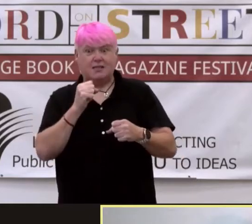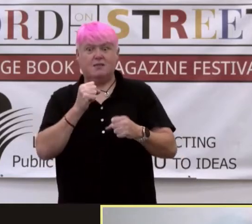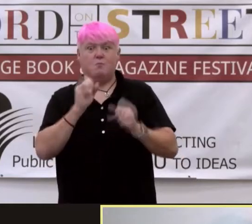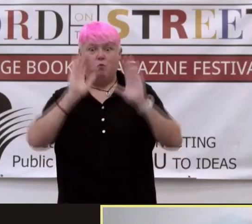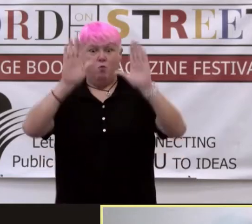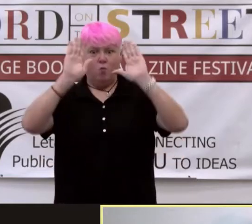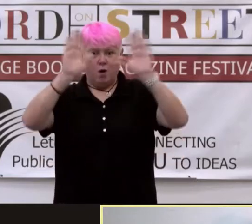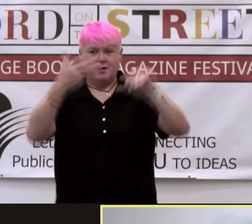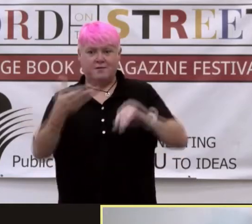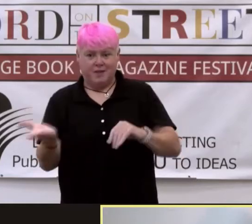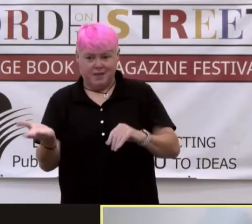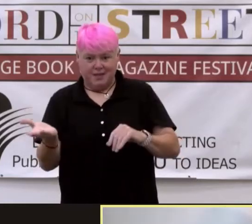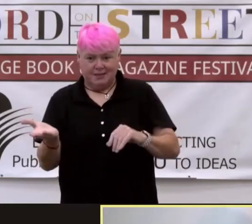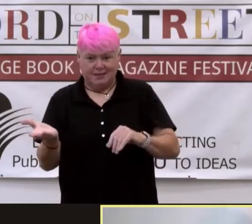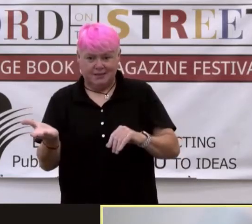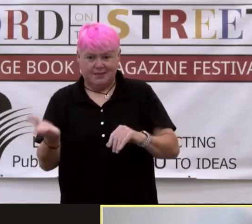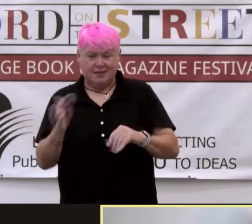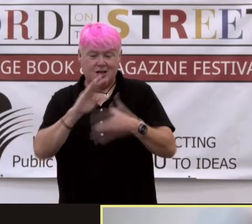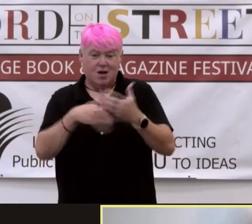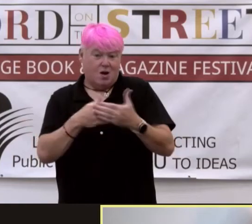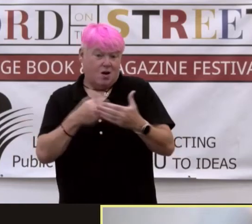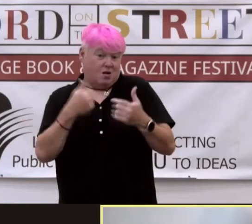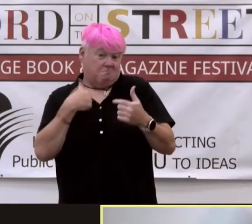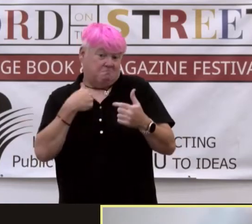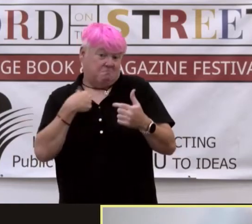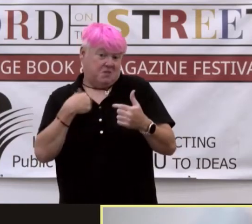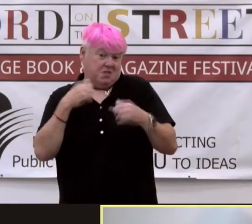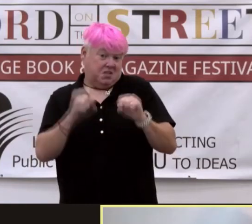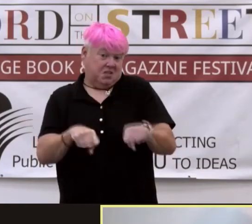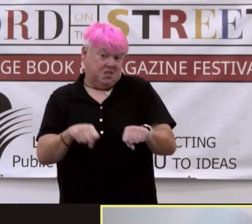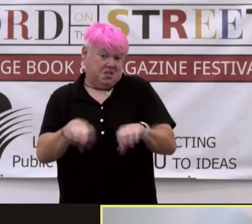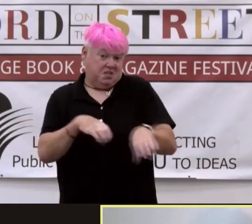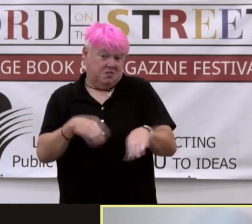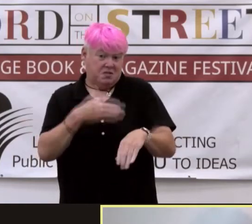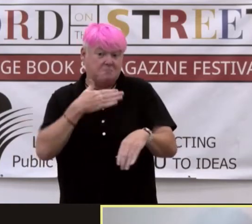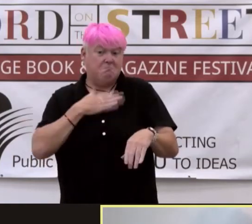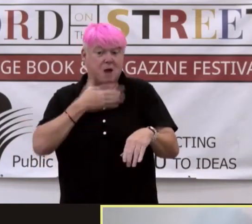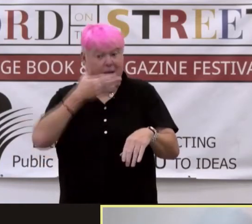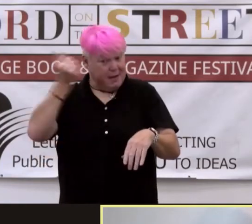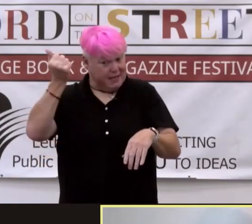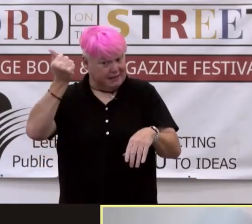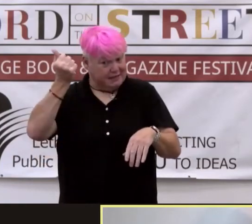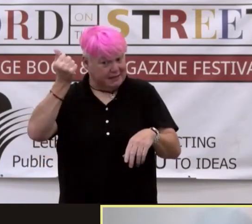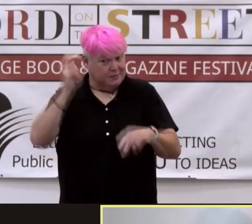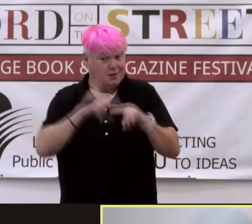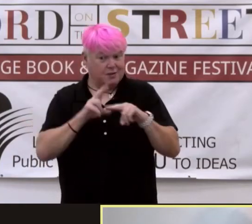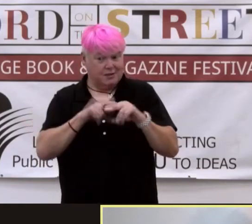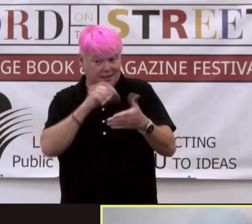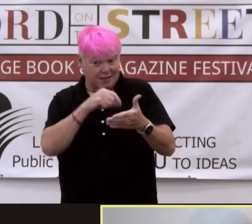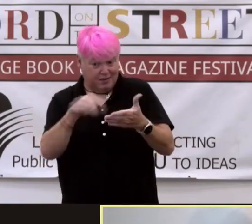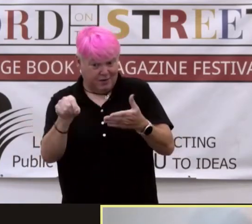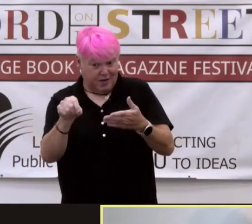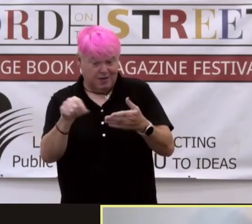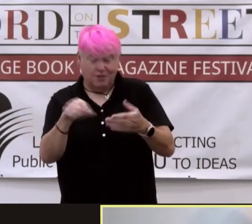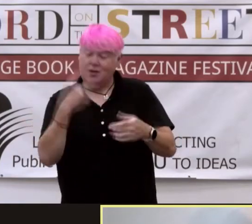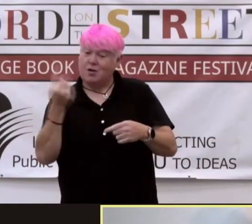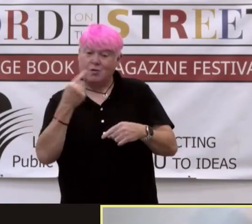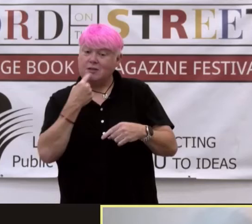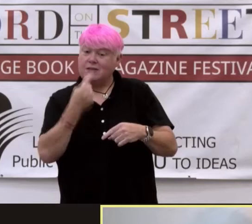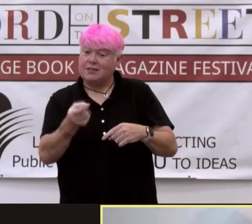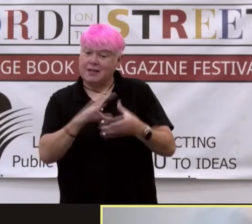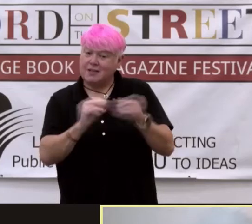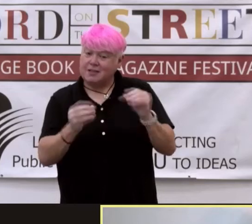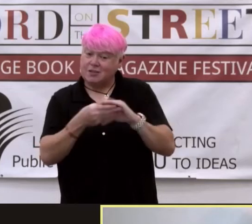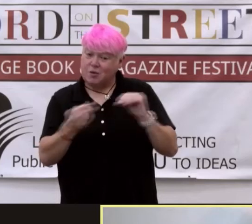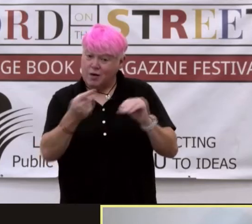tough, but like all I can do is my best. That's like when you're sitting down to write, you can only tell the story that you're telling, and you can only do